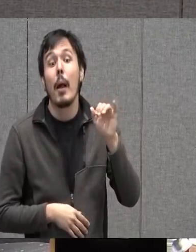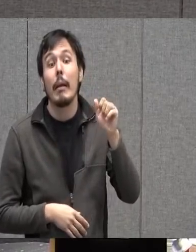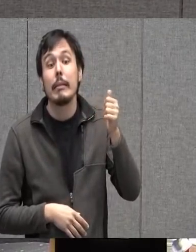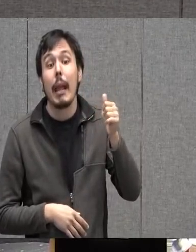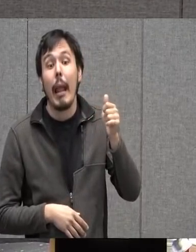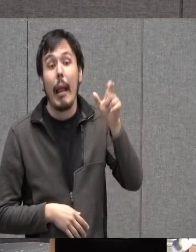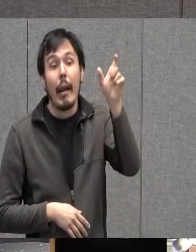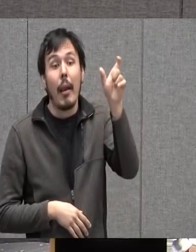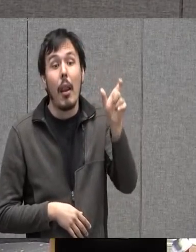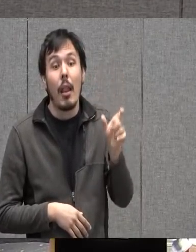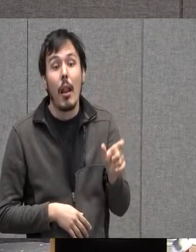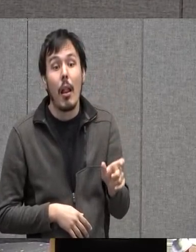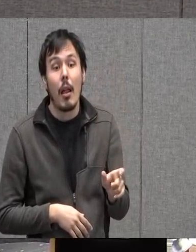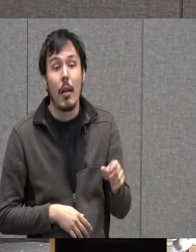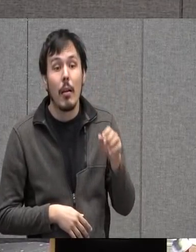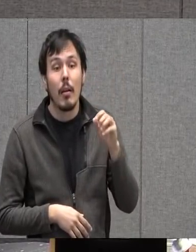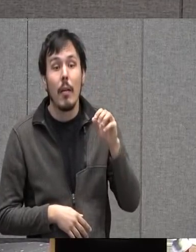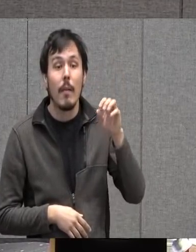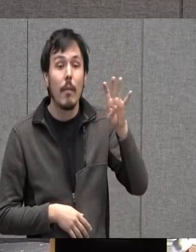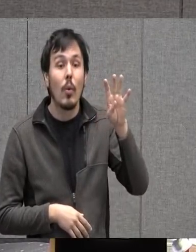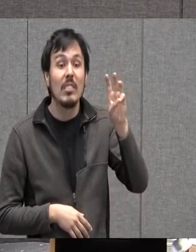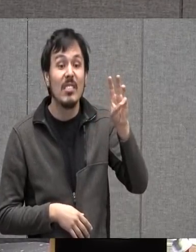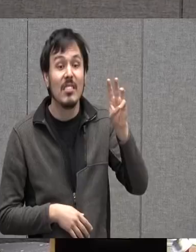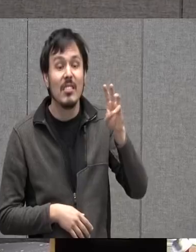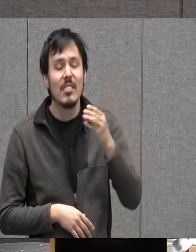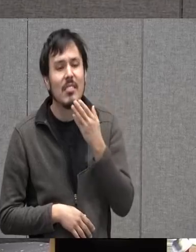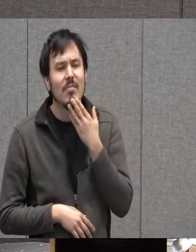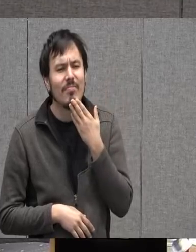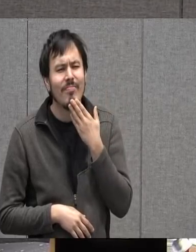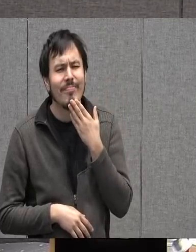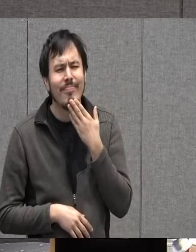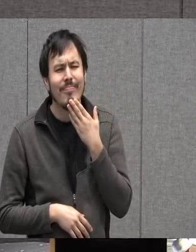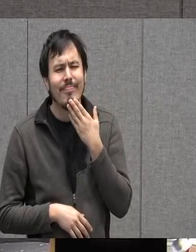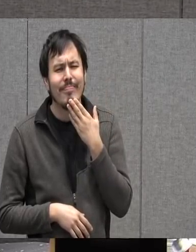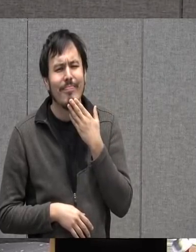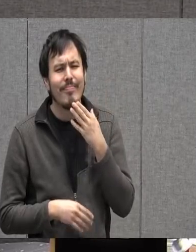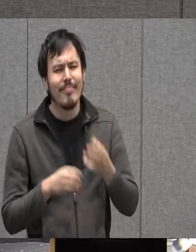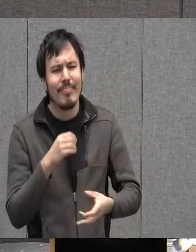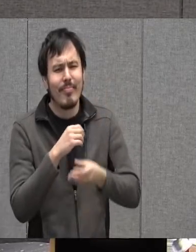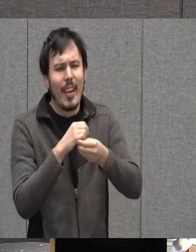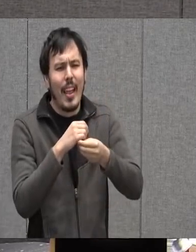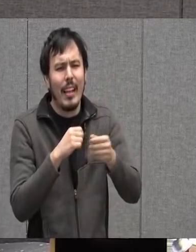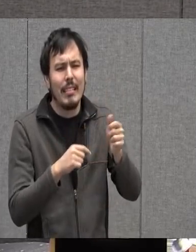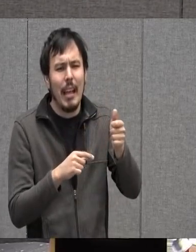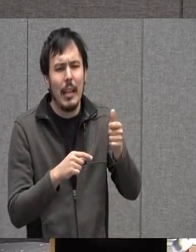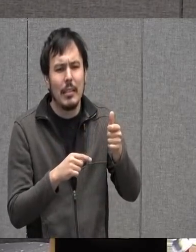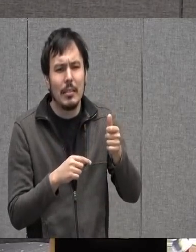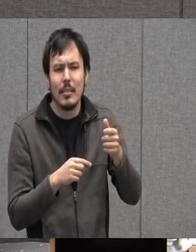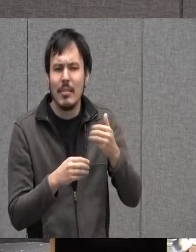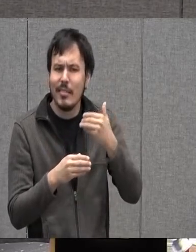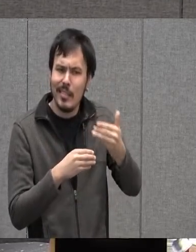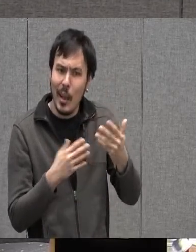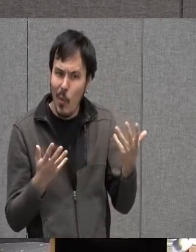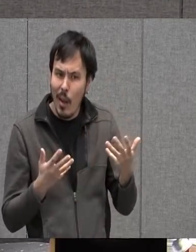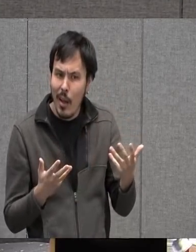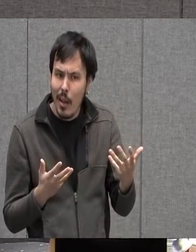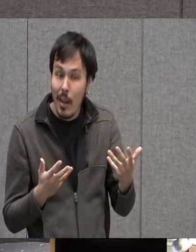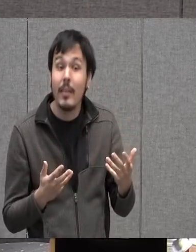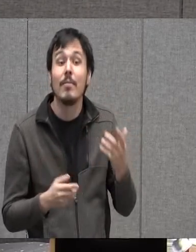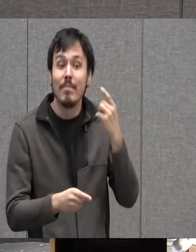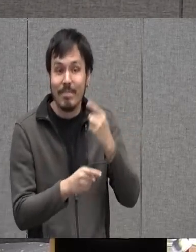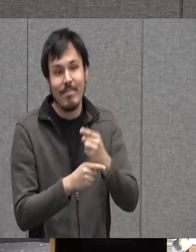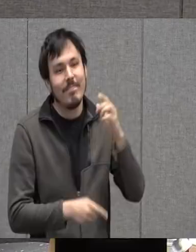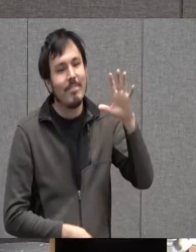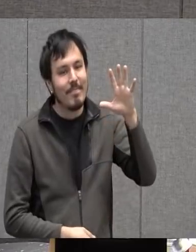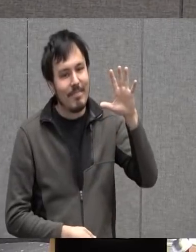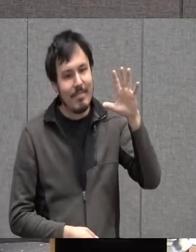that. 46, what comes after the 40s? What do you think? That's right,